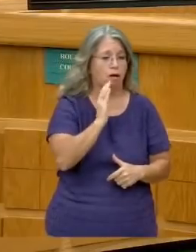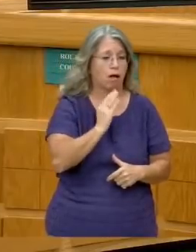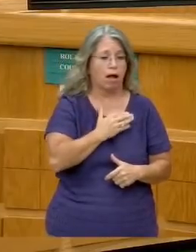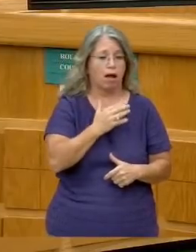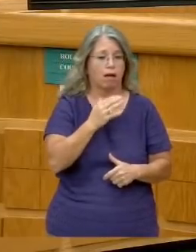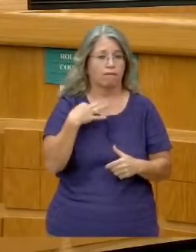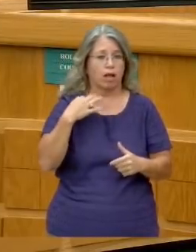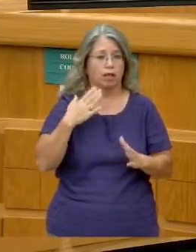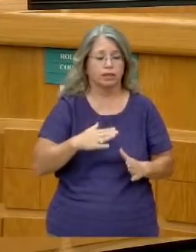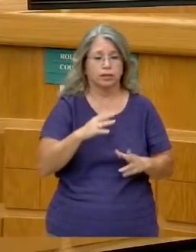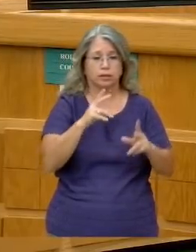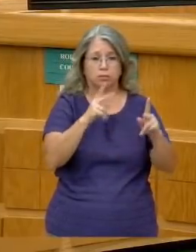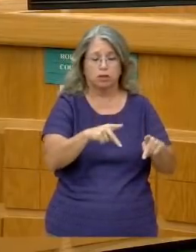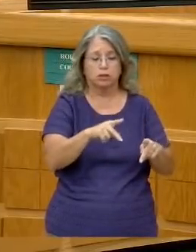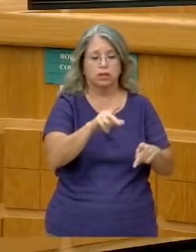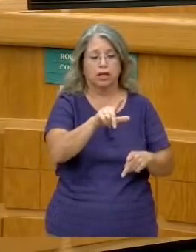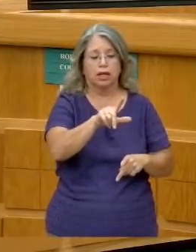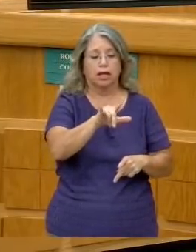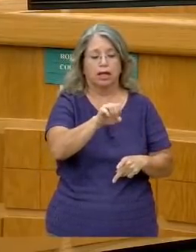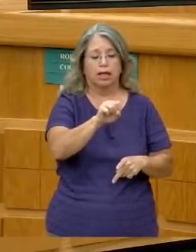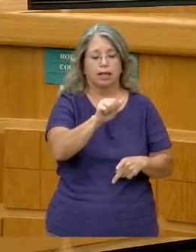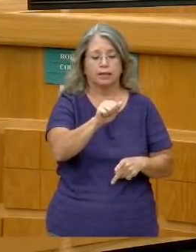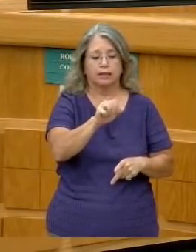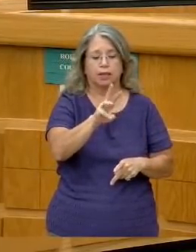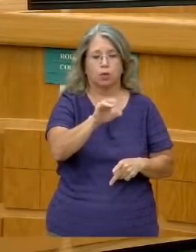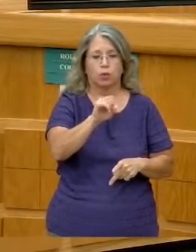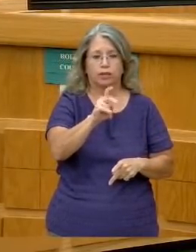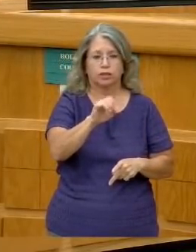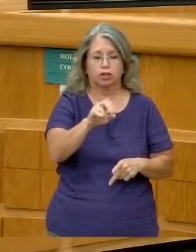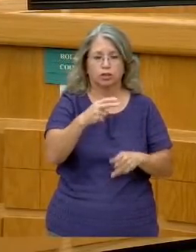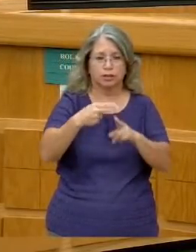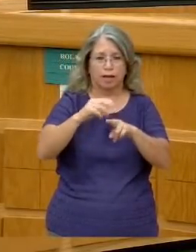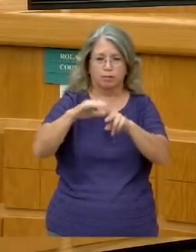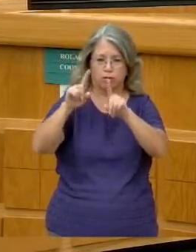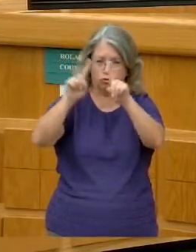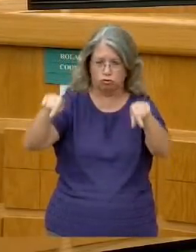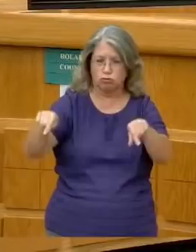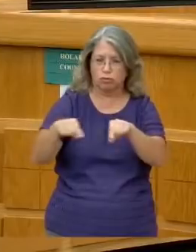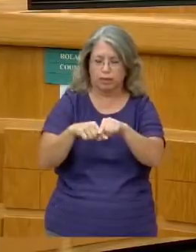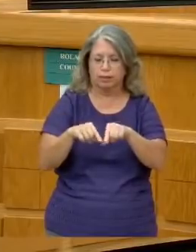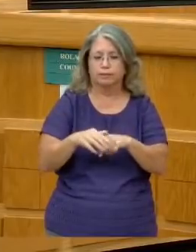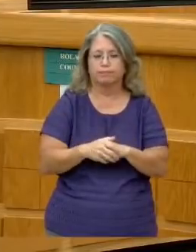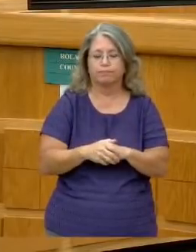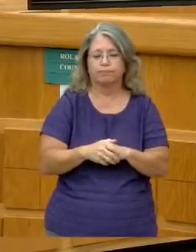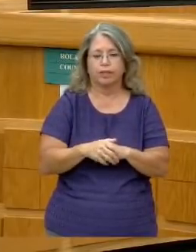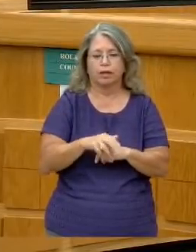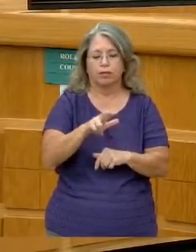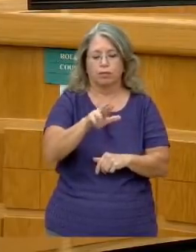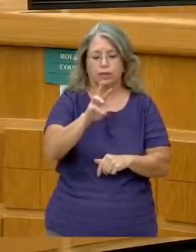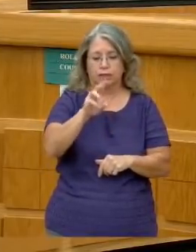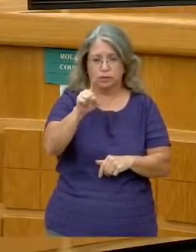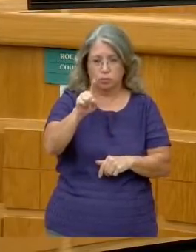Her name's Lisa Wisner. Her name's up here on the board, Lisa Wisner. And she's at